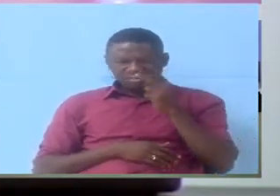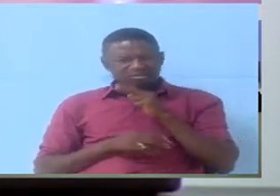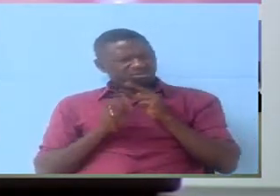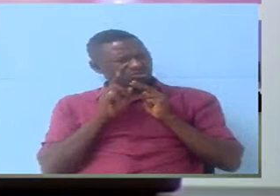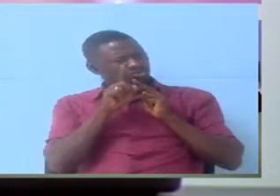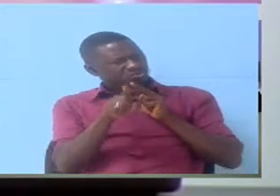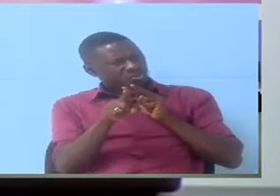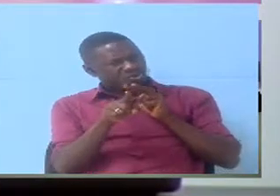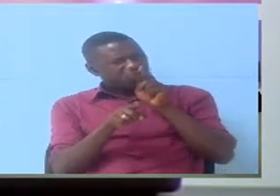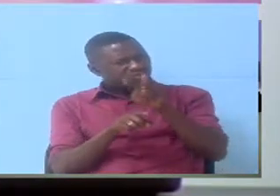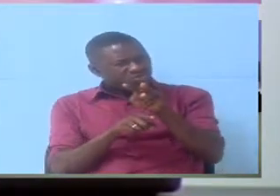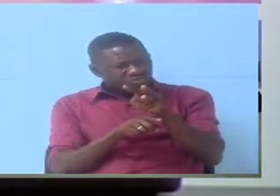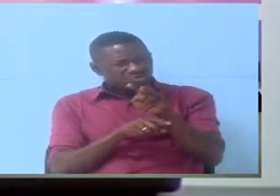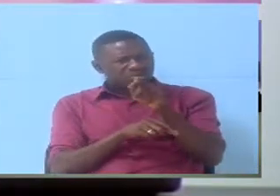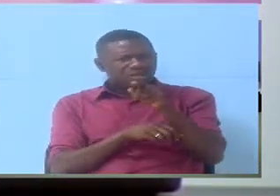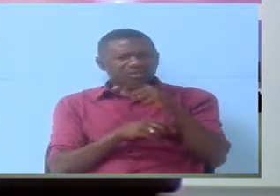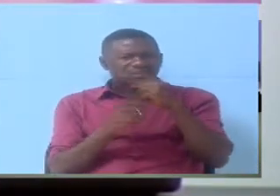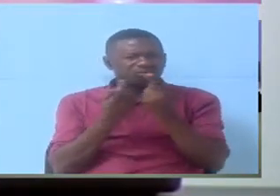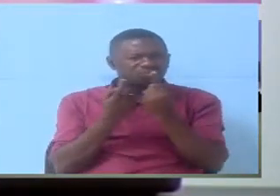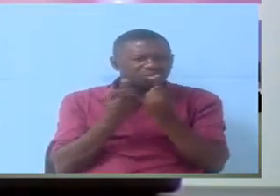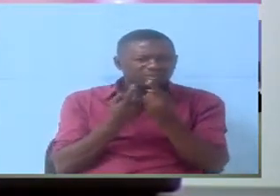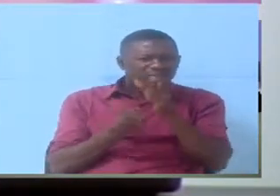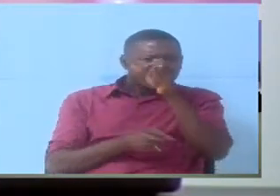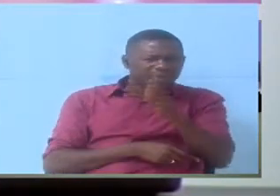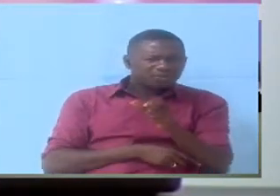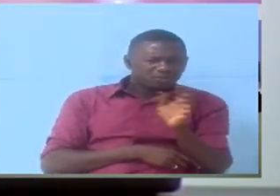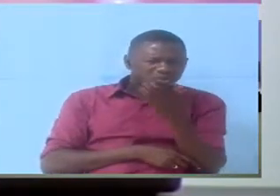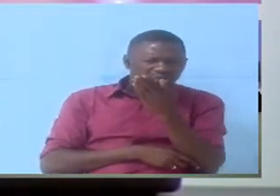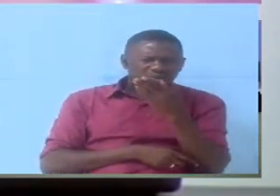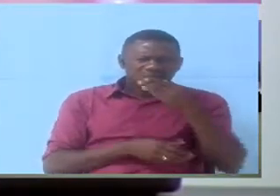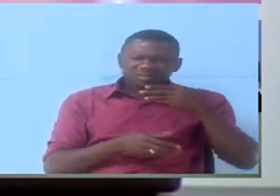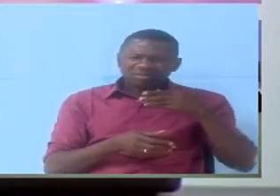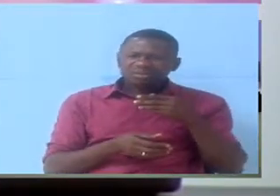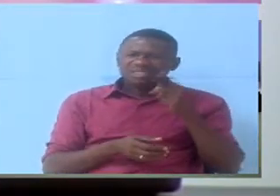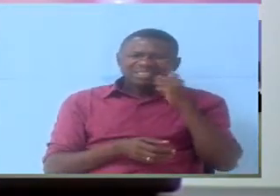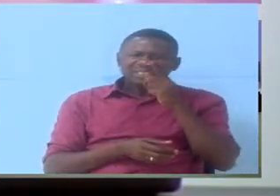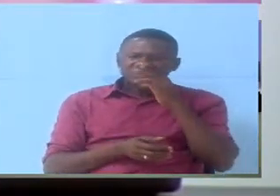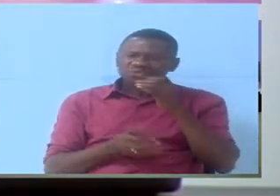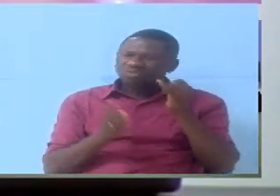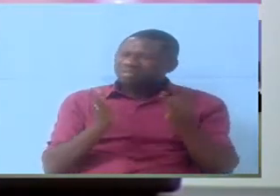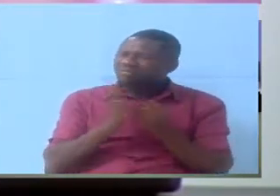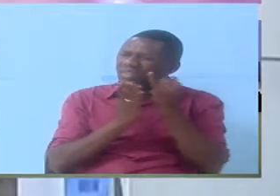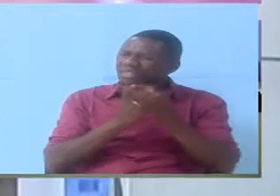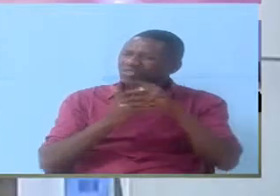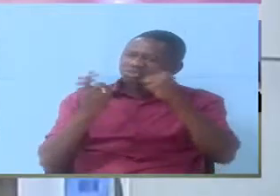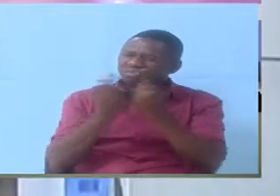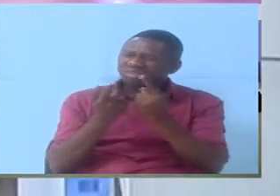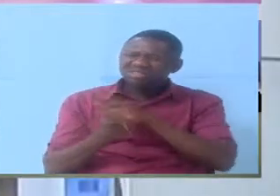as somebody who was going into something that need not or should not be gotten into?